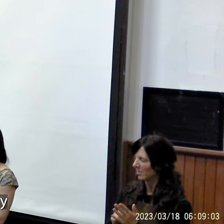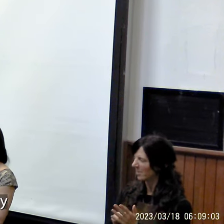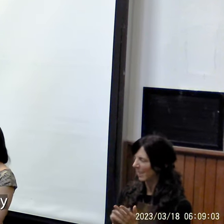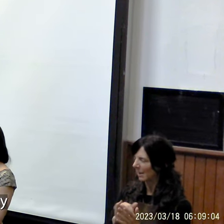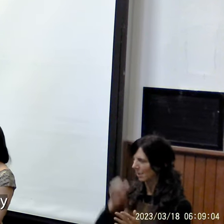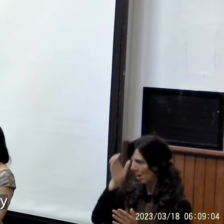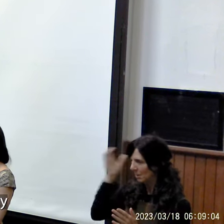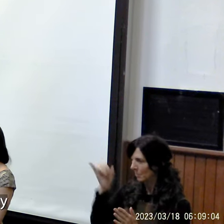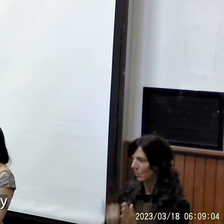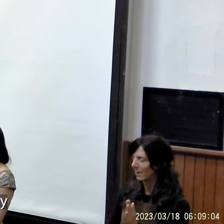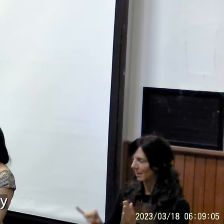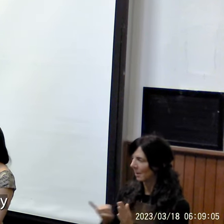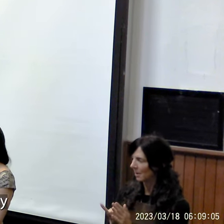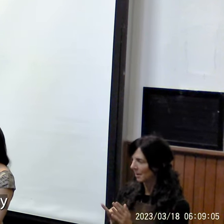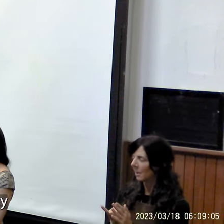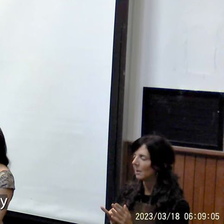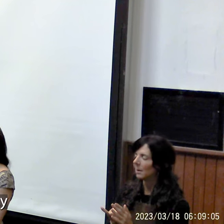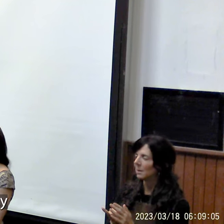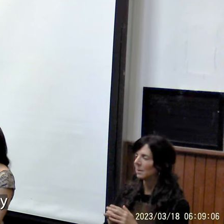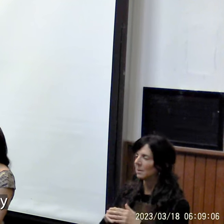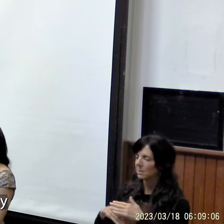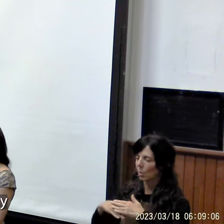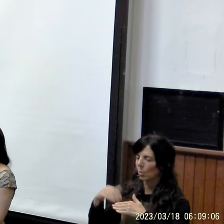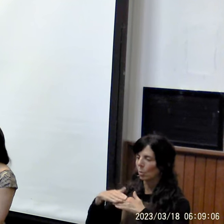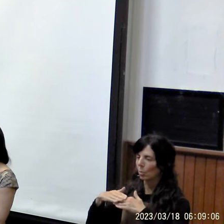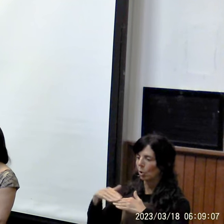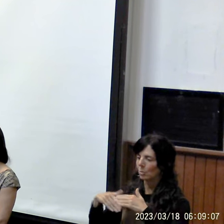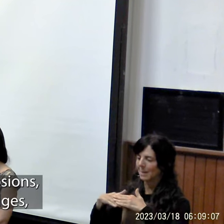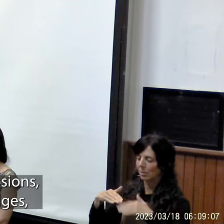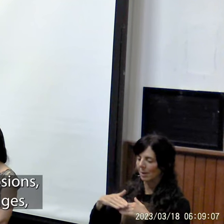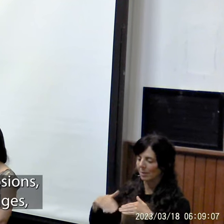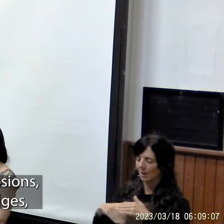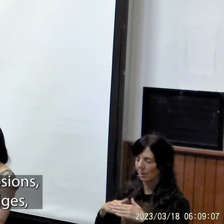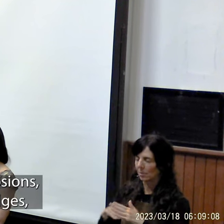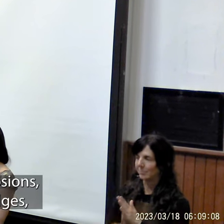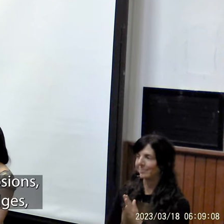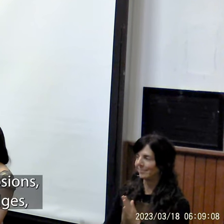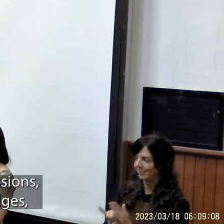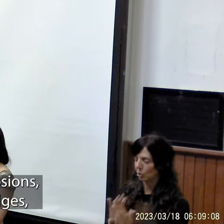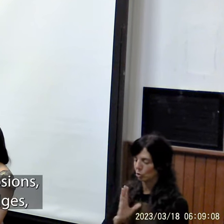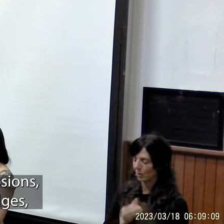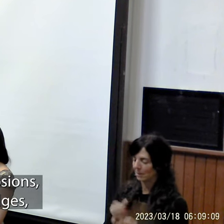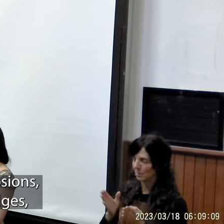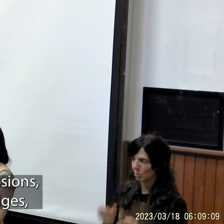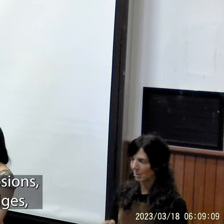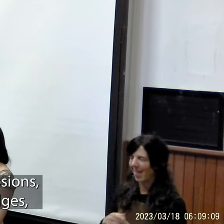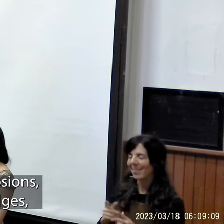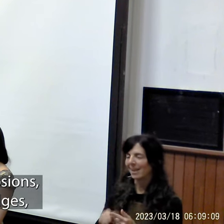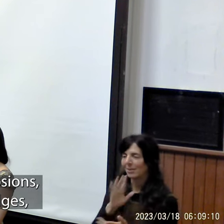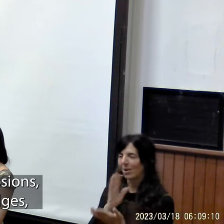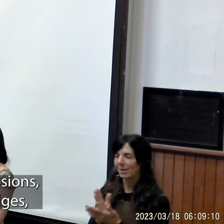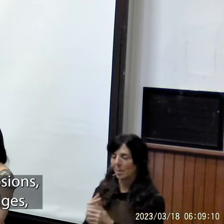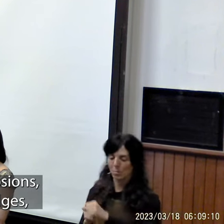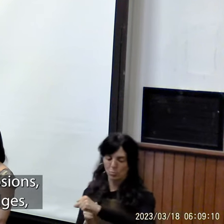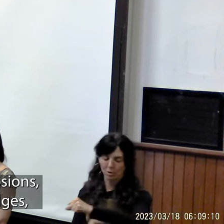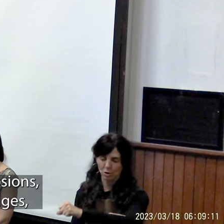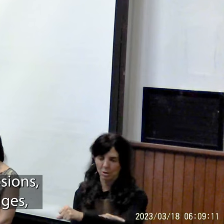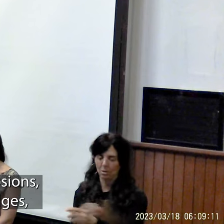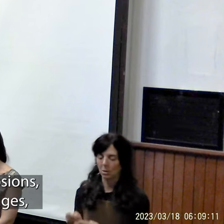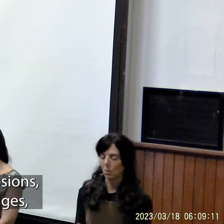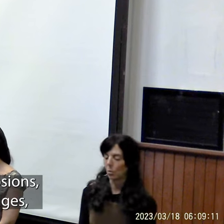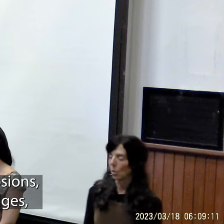order to create a trans identity through your game, and you're talking about bridges and erosion and how